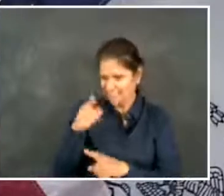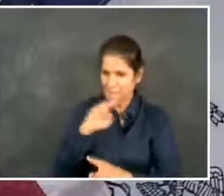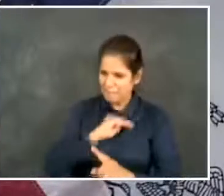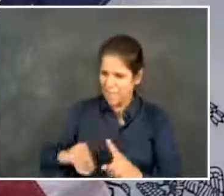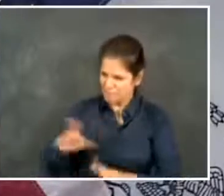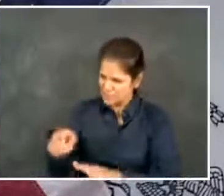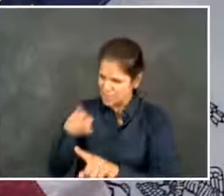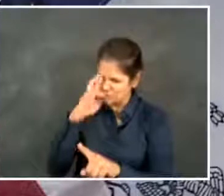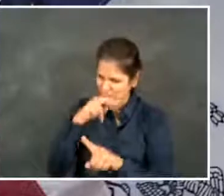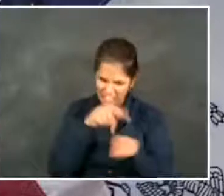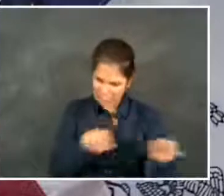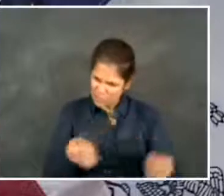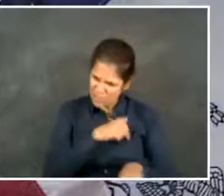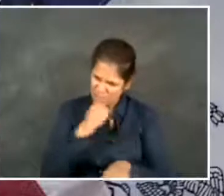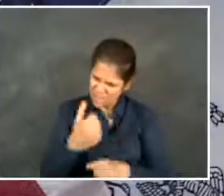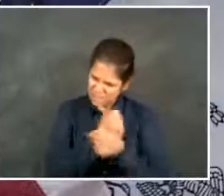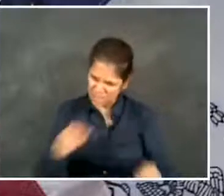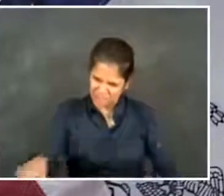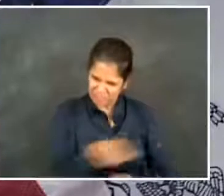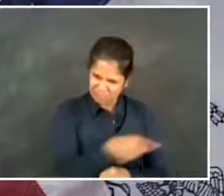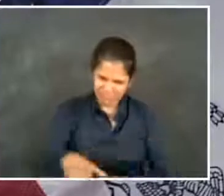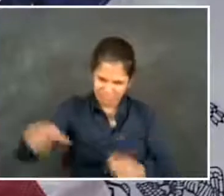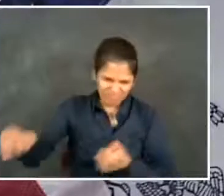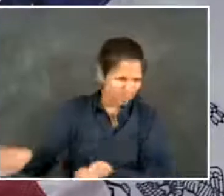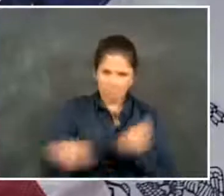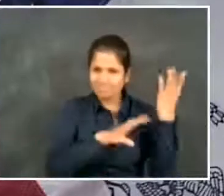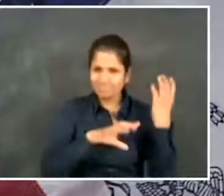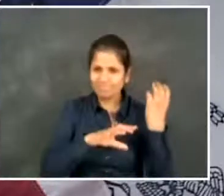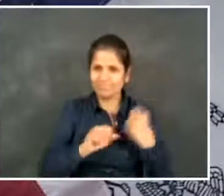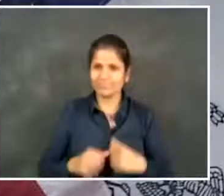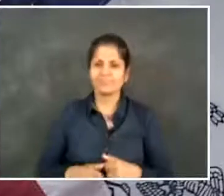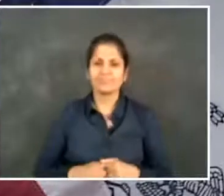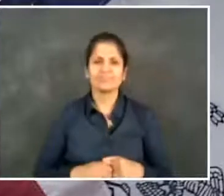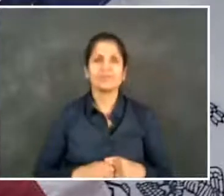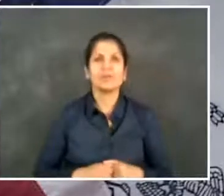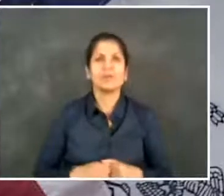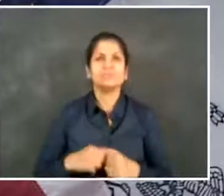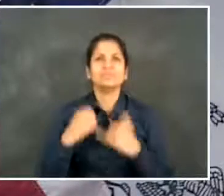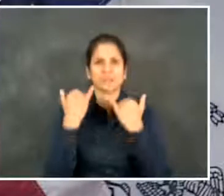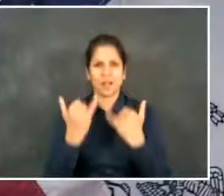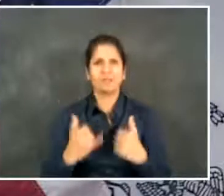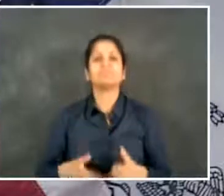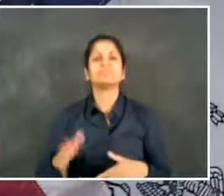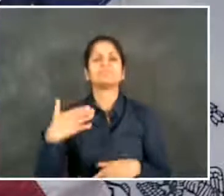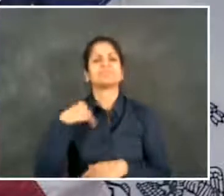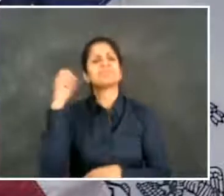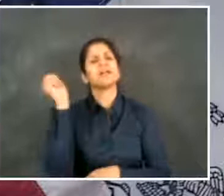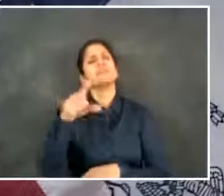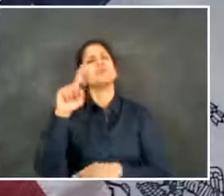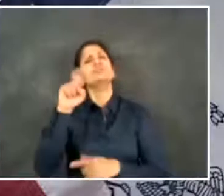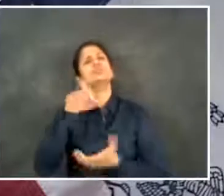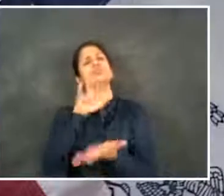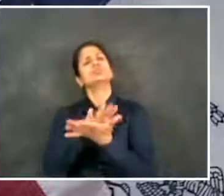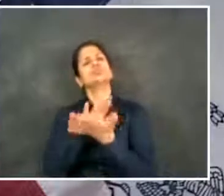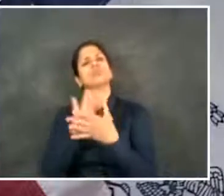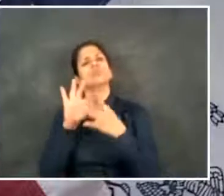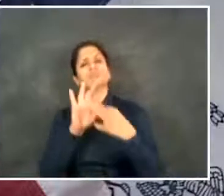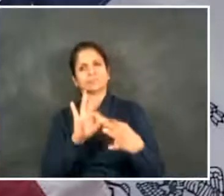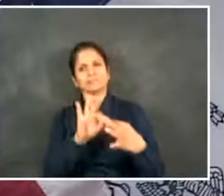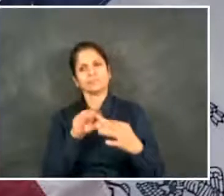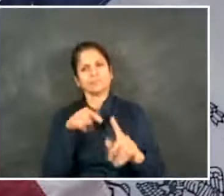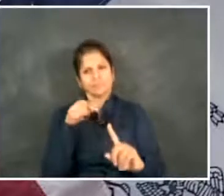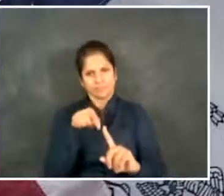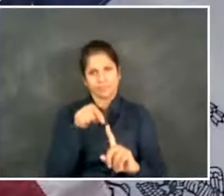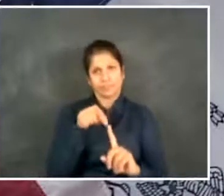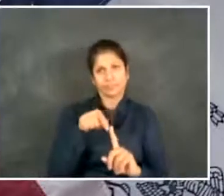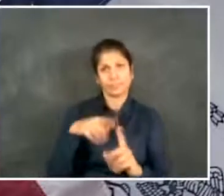Governor Cuomo on the school closing issue, did you have any input or discussion with the governor on the decision he's expected to